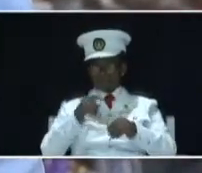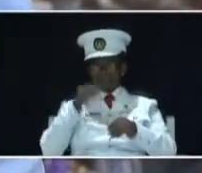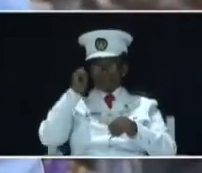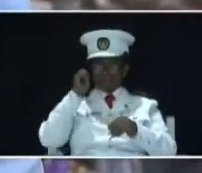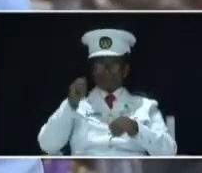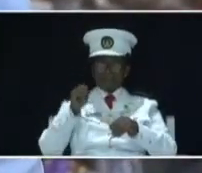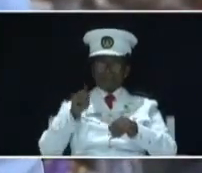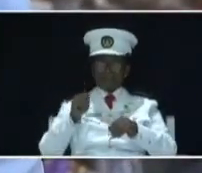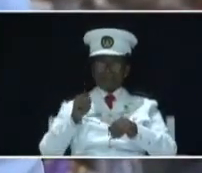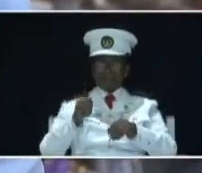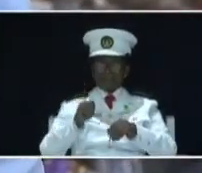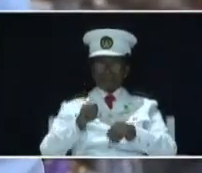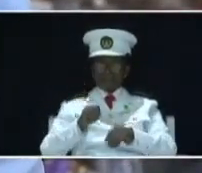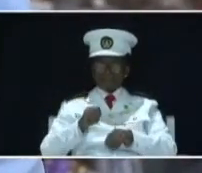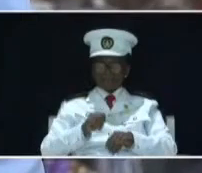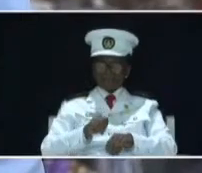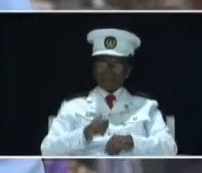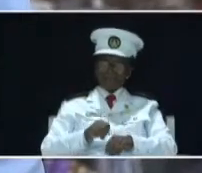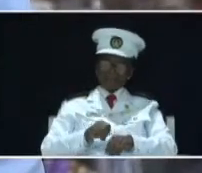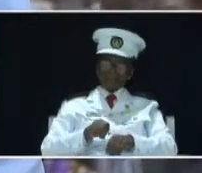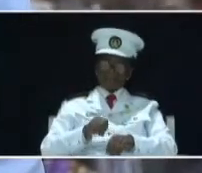mathematician.